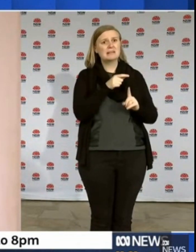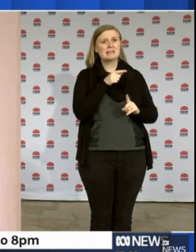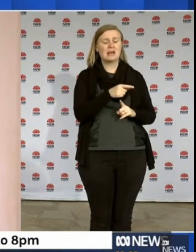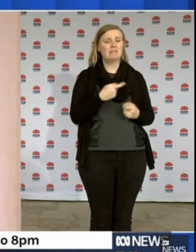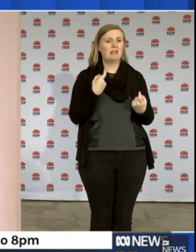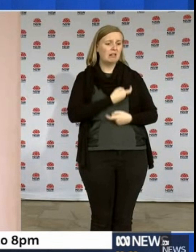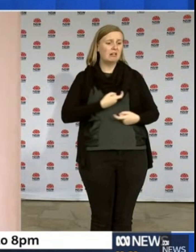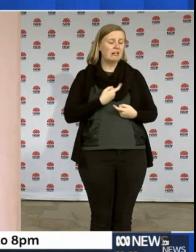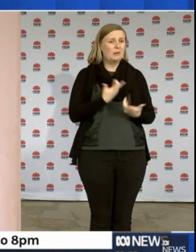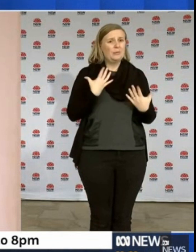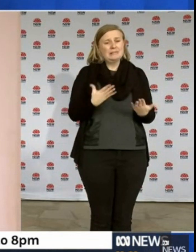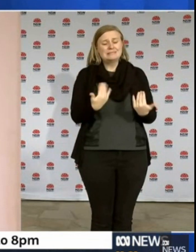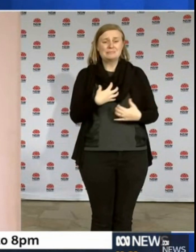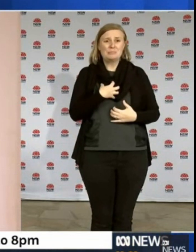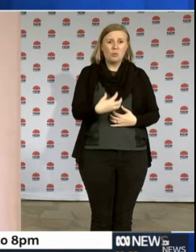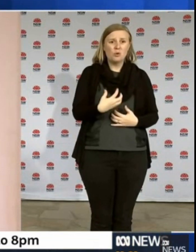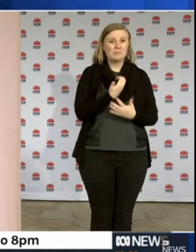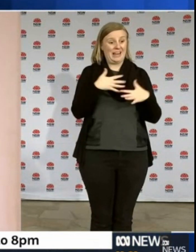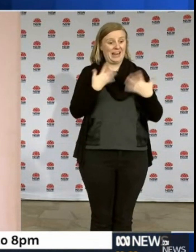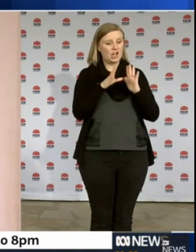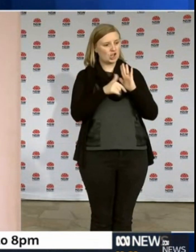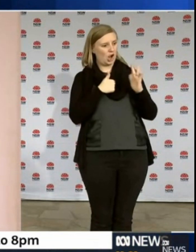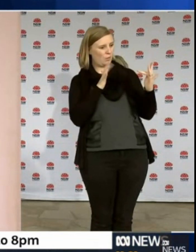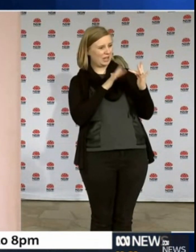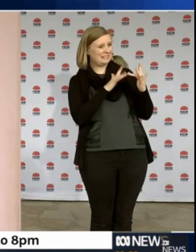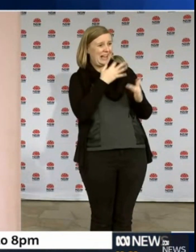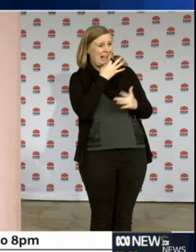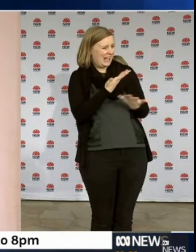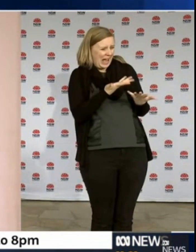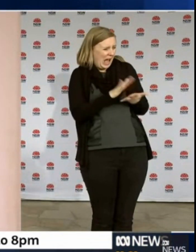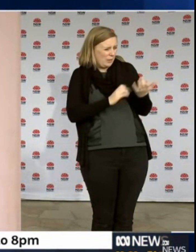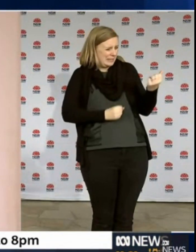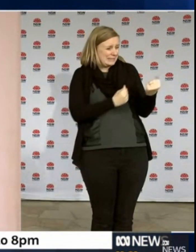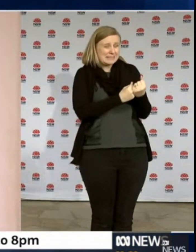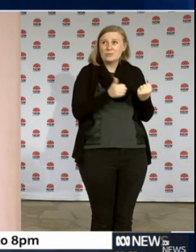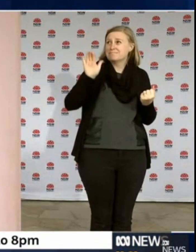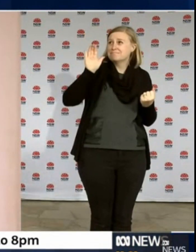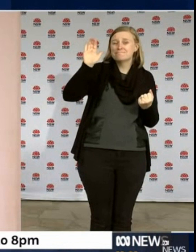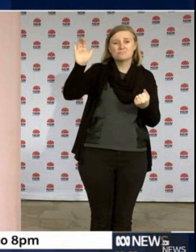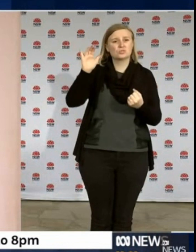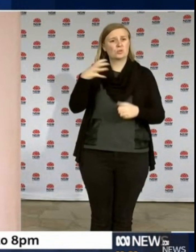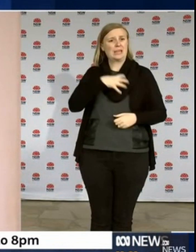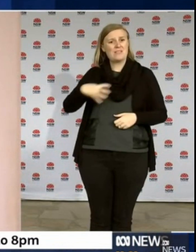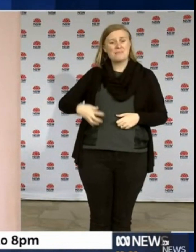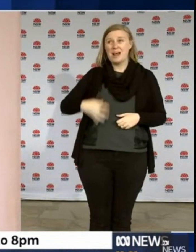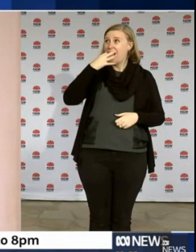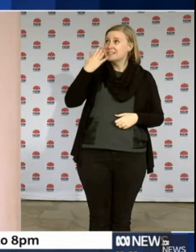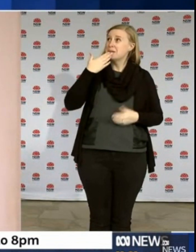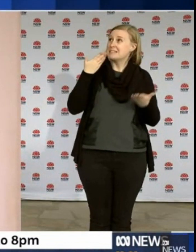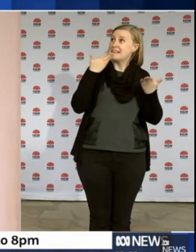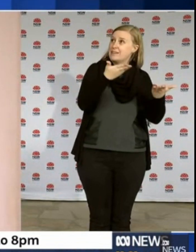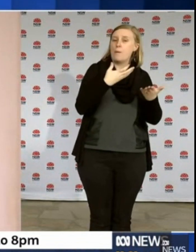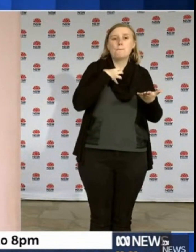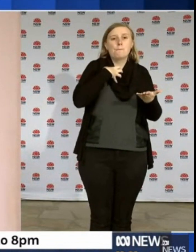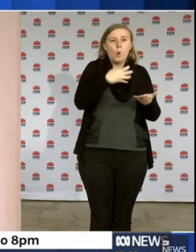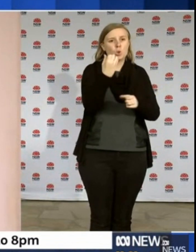time we've asked them to talk to us about how we can support them, we're talking to the federal government about increasing the number of GPs who have